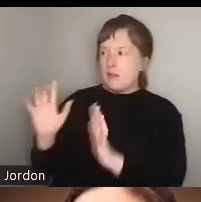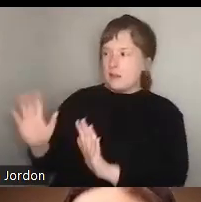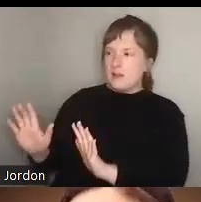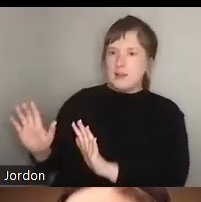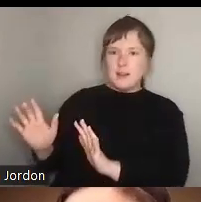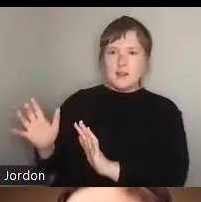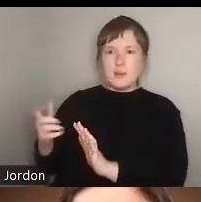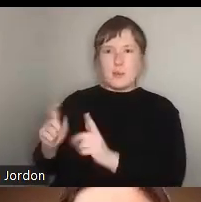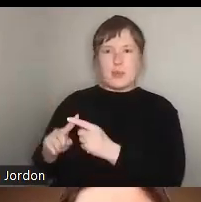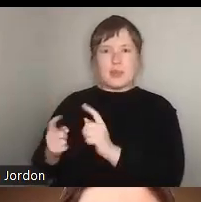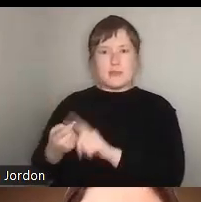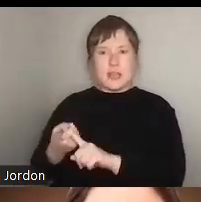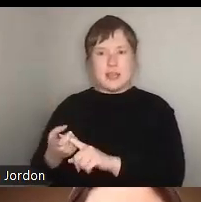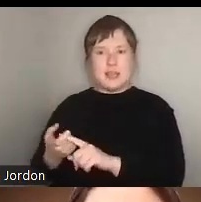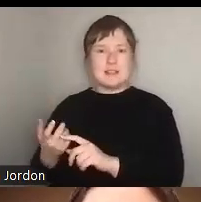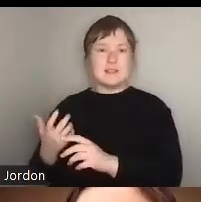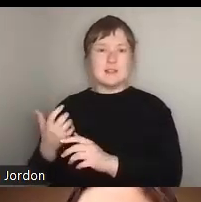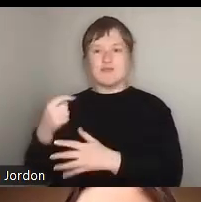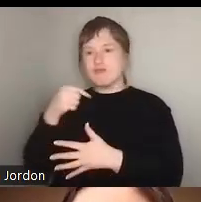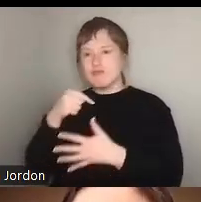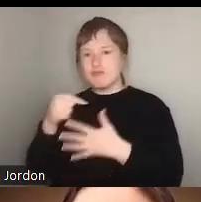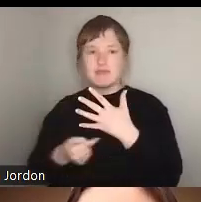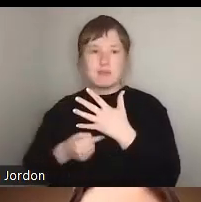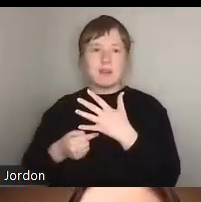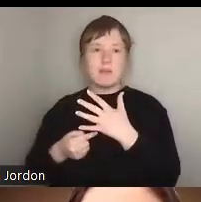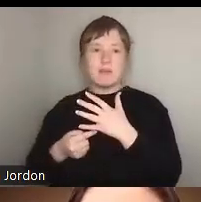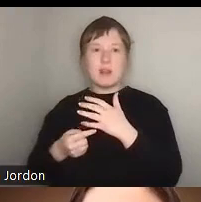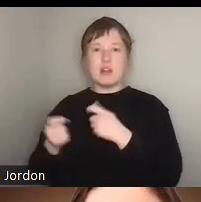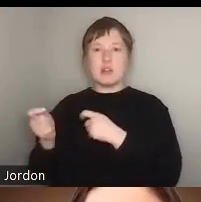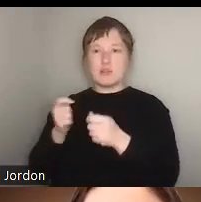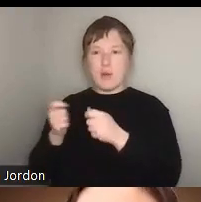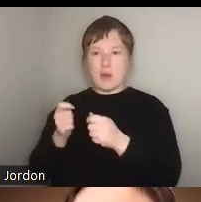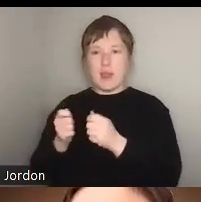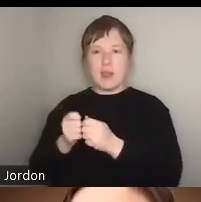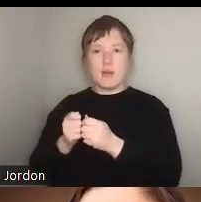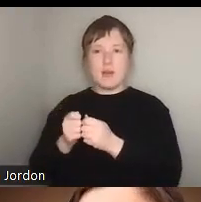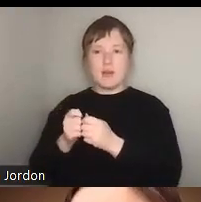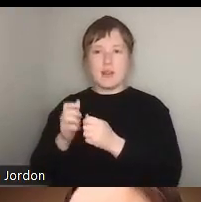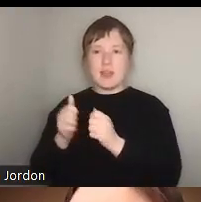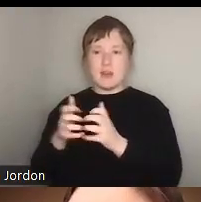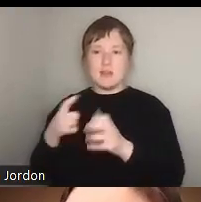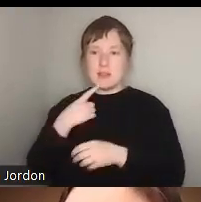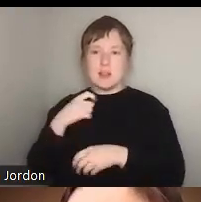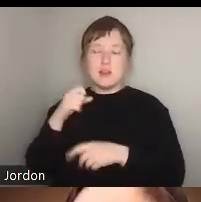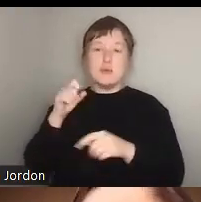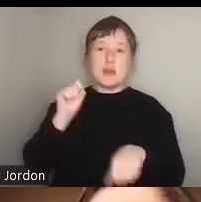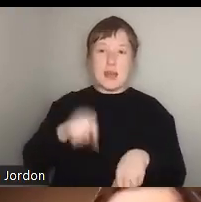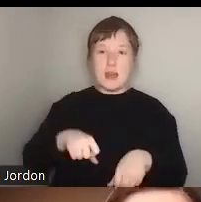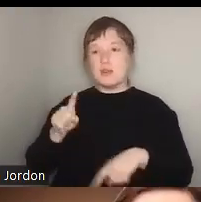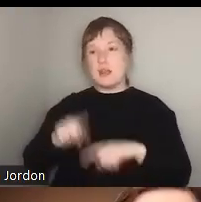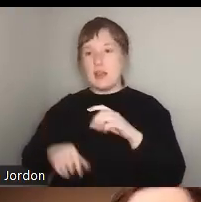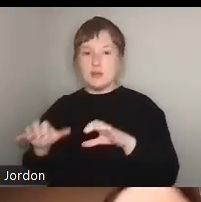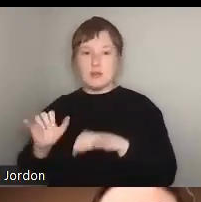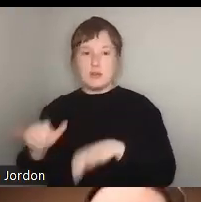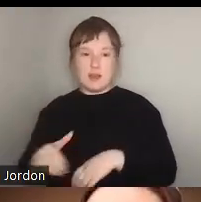front of friends. These are all different ways of controlling without actually saying, hey, you can or can't do that.